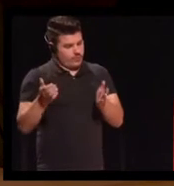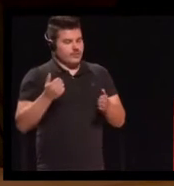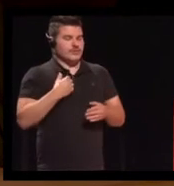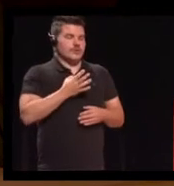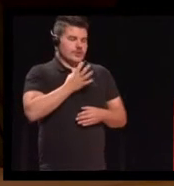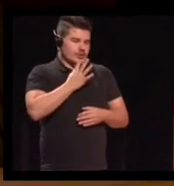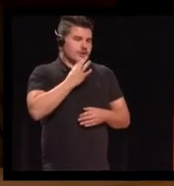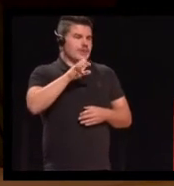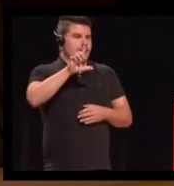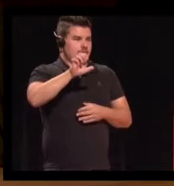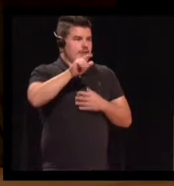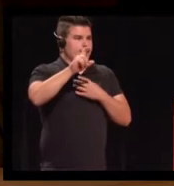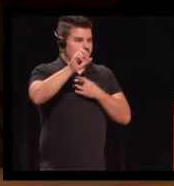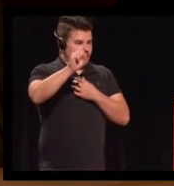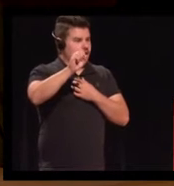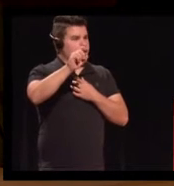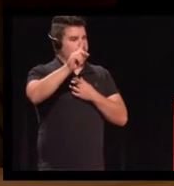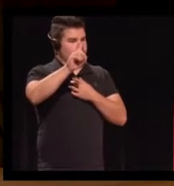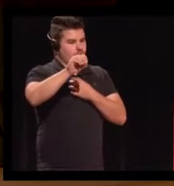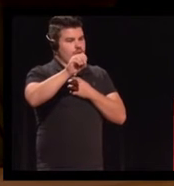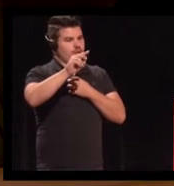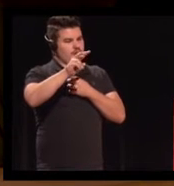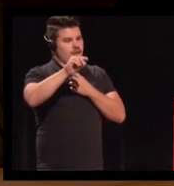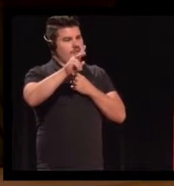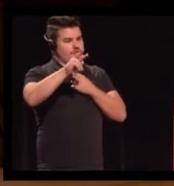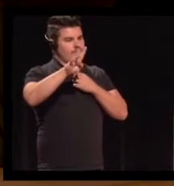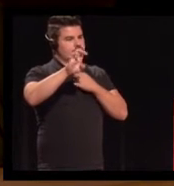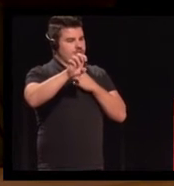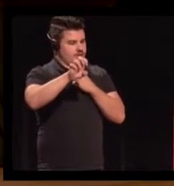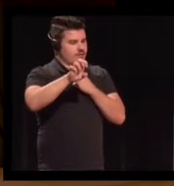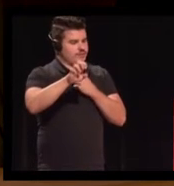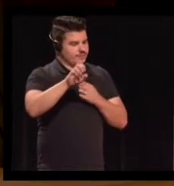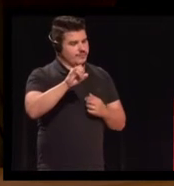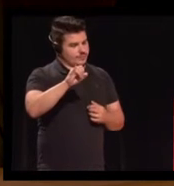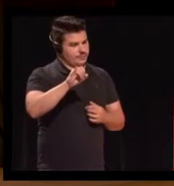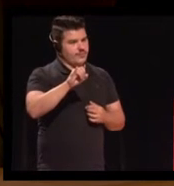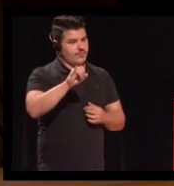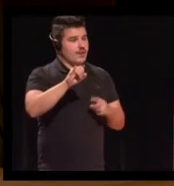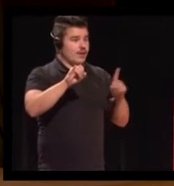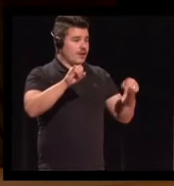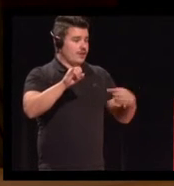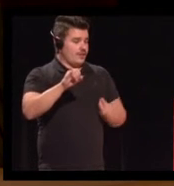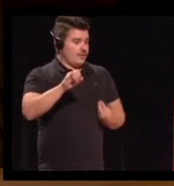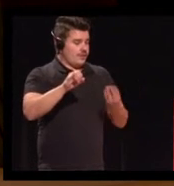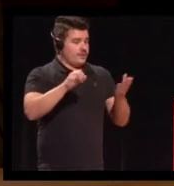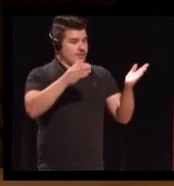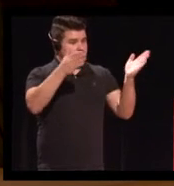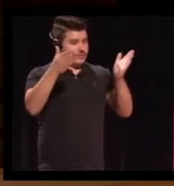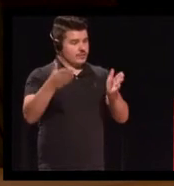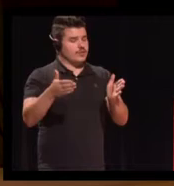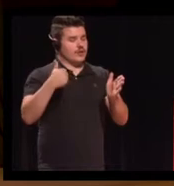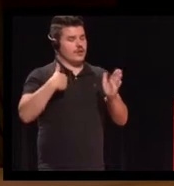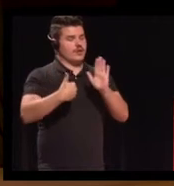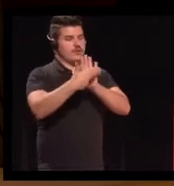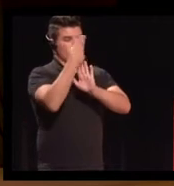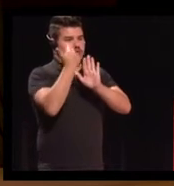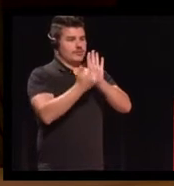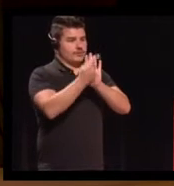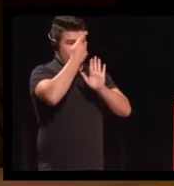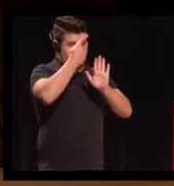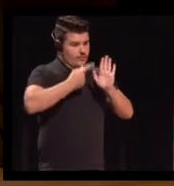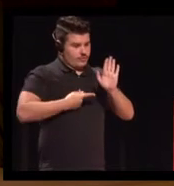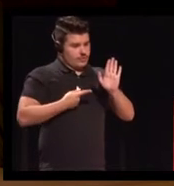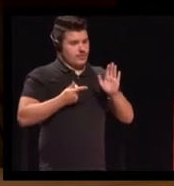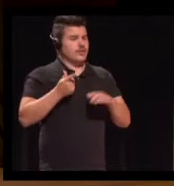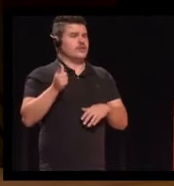you've recognized Leonardo da Vinci, which is here with his self-portrait. And of course, we all know